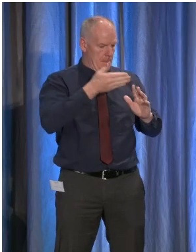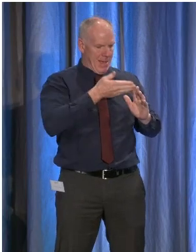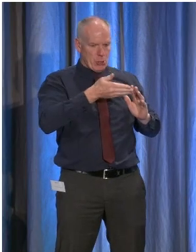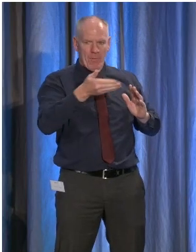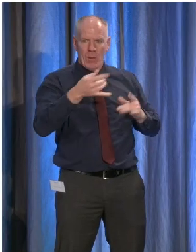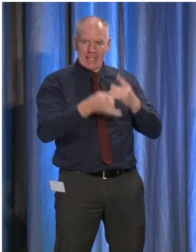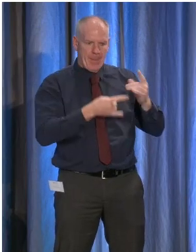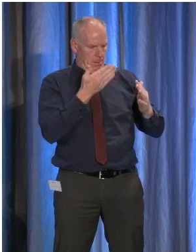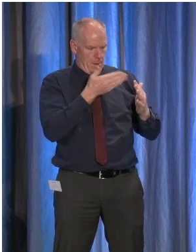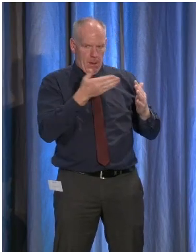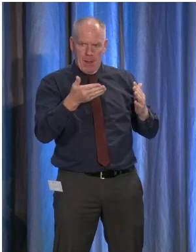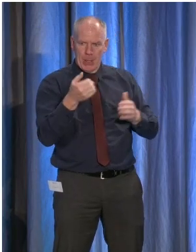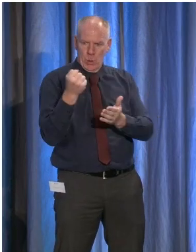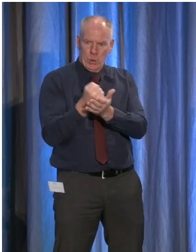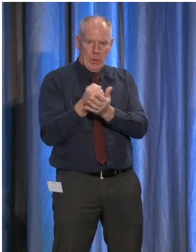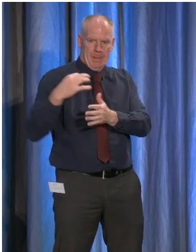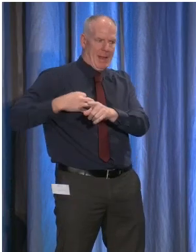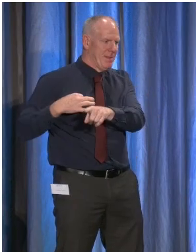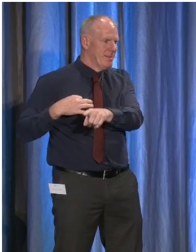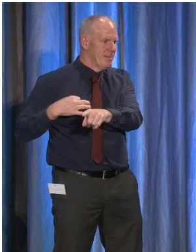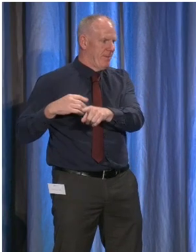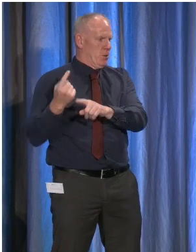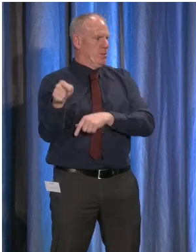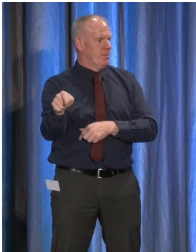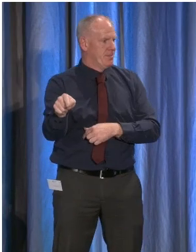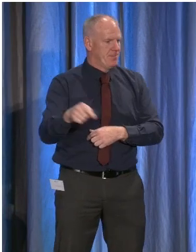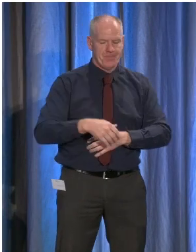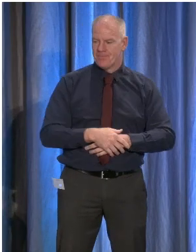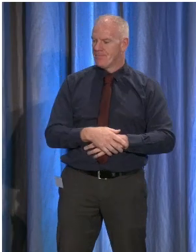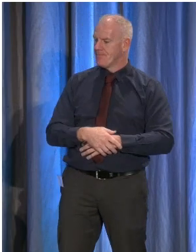what is happening for students in school.